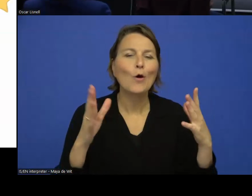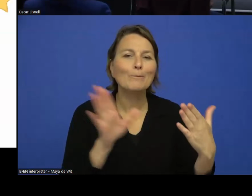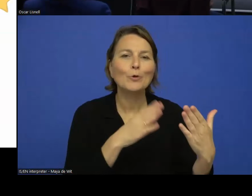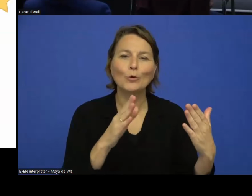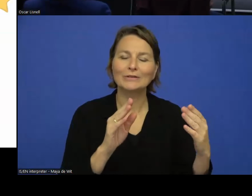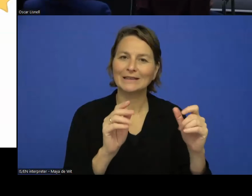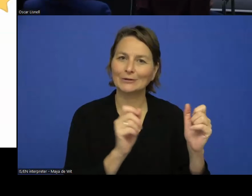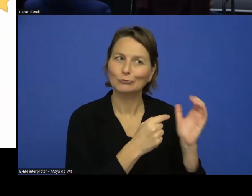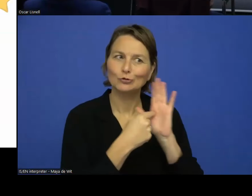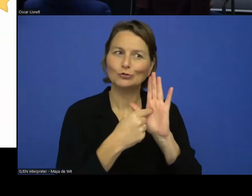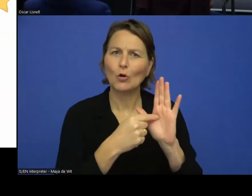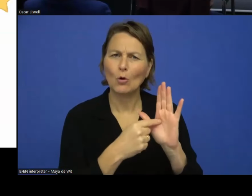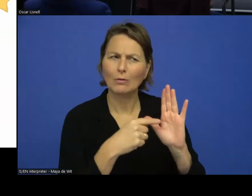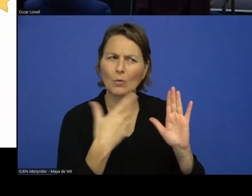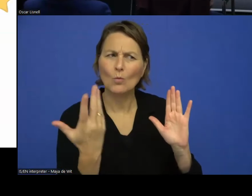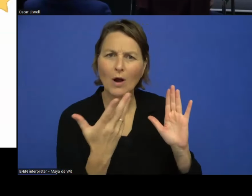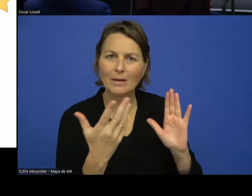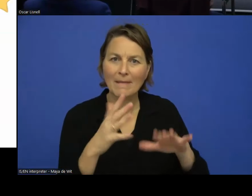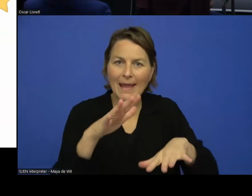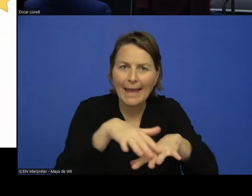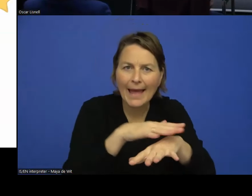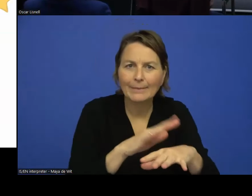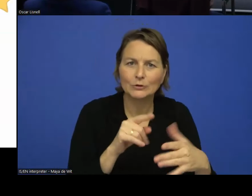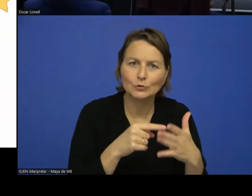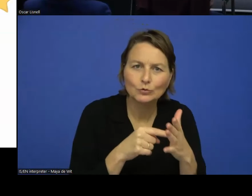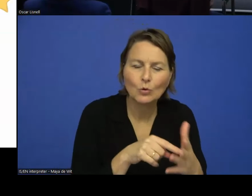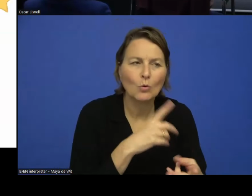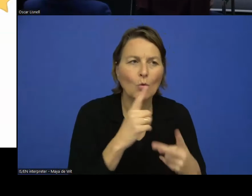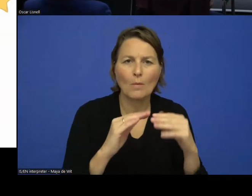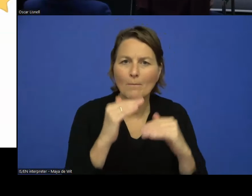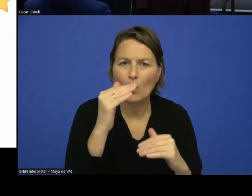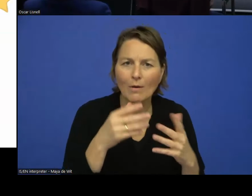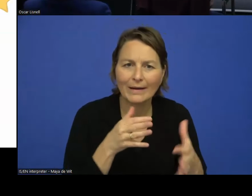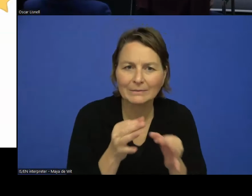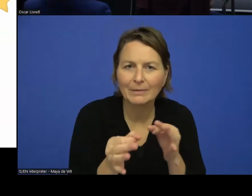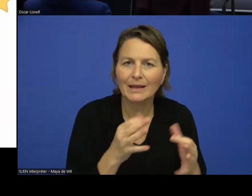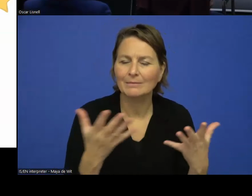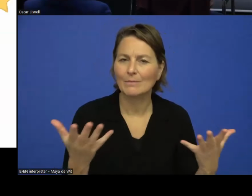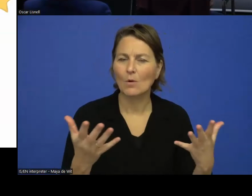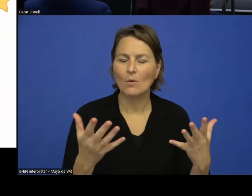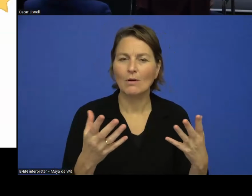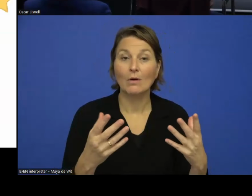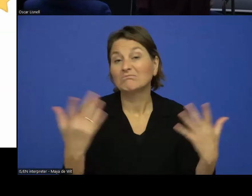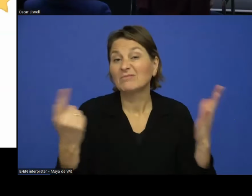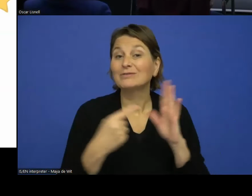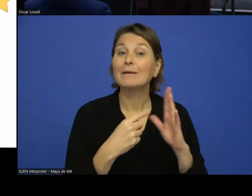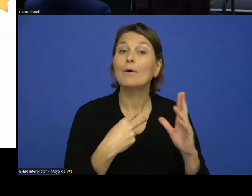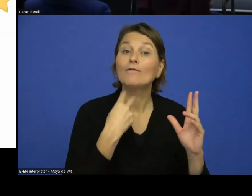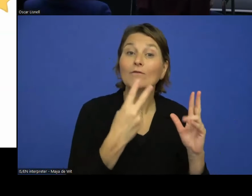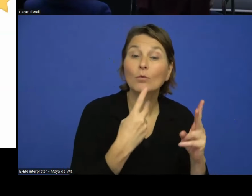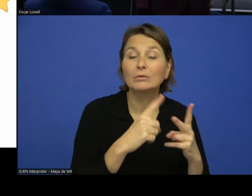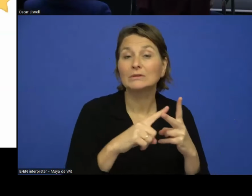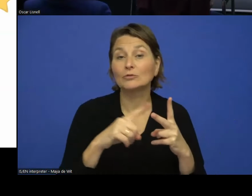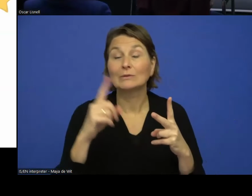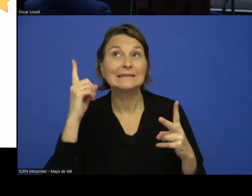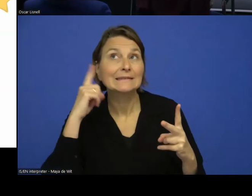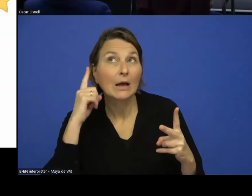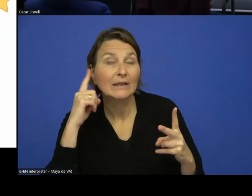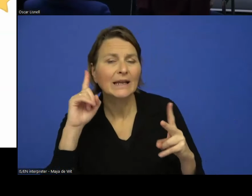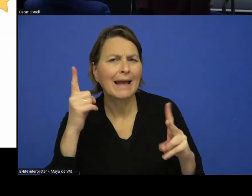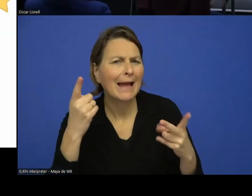create haptics, or can we do something more to explain voice, explain sounds, explain music? So